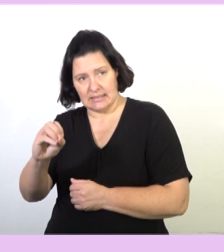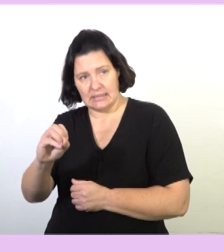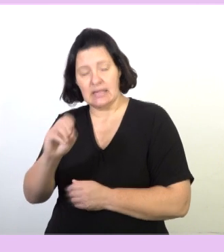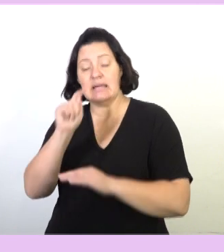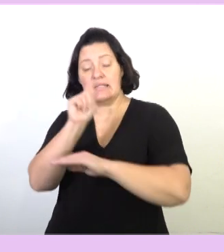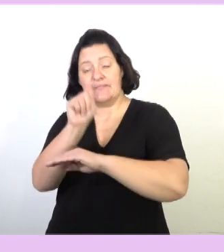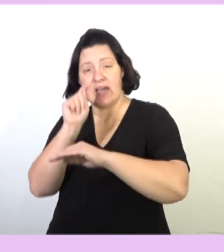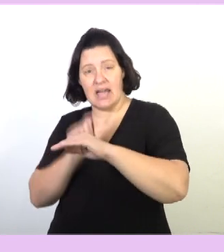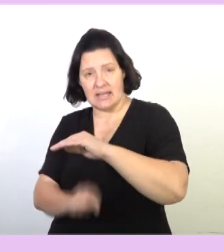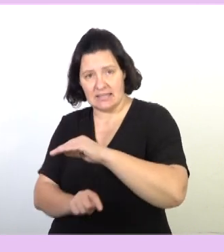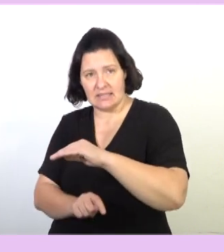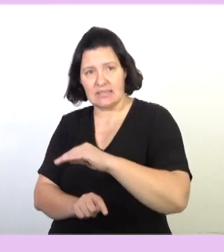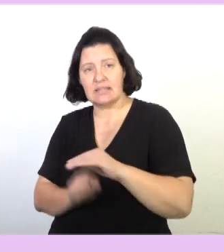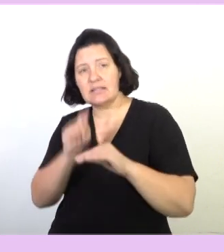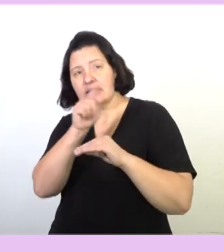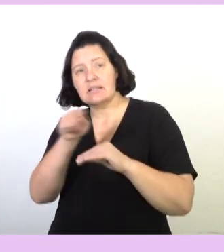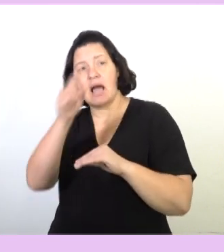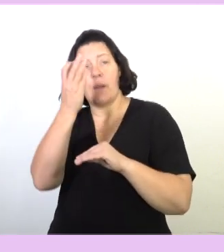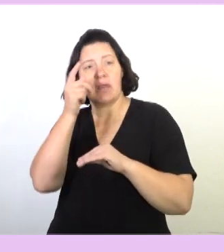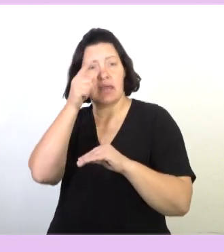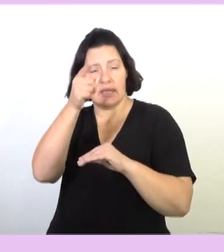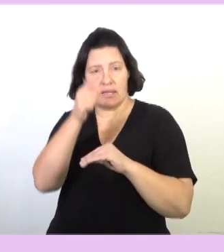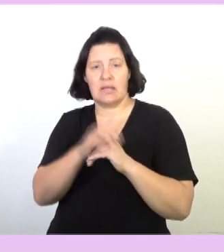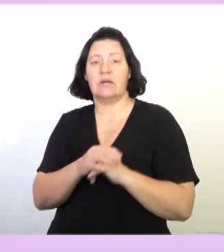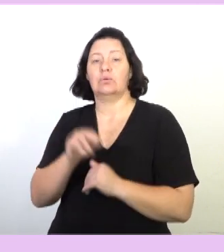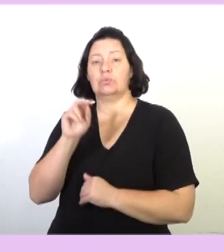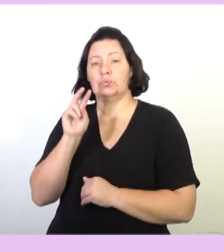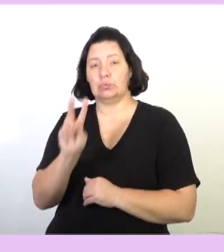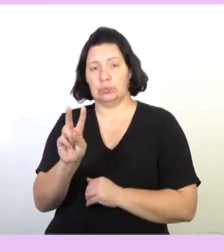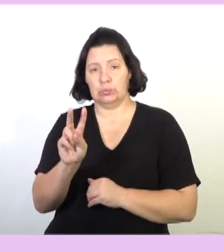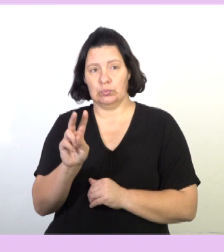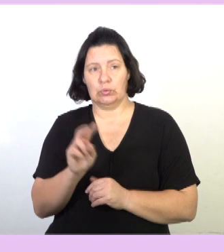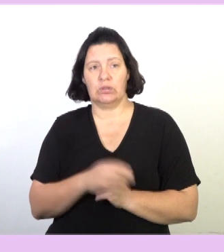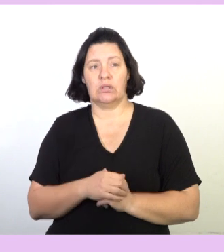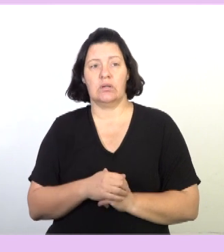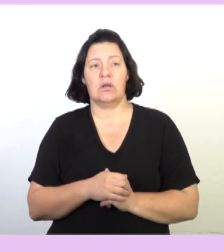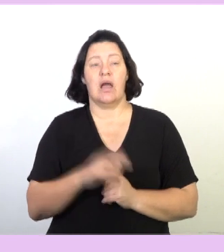1,200 divided by number of people. So we have